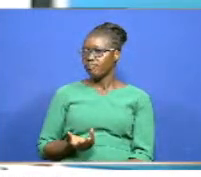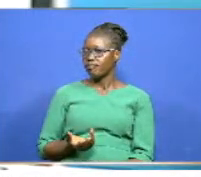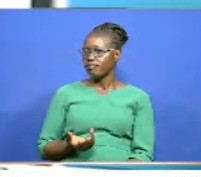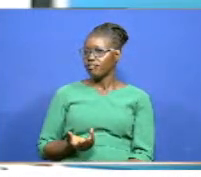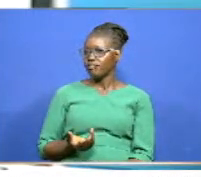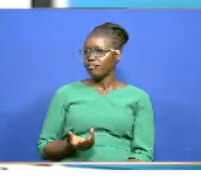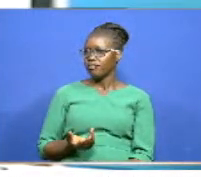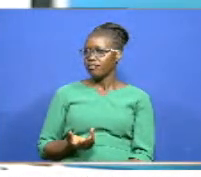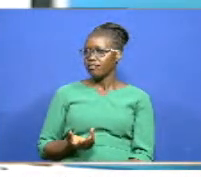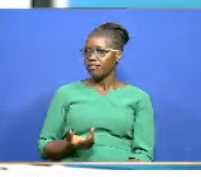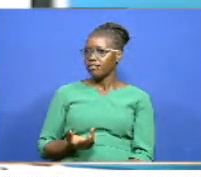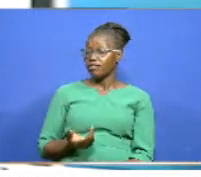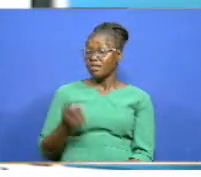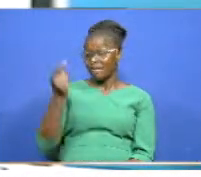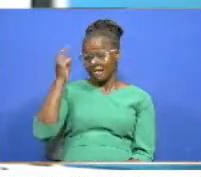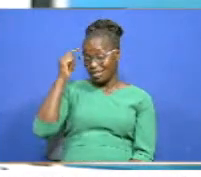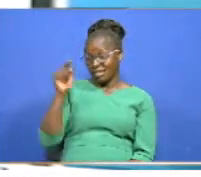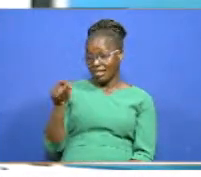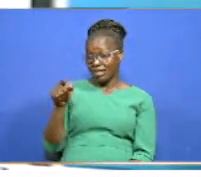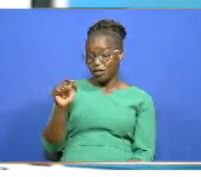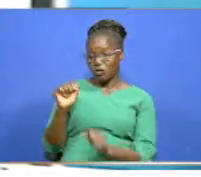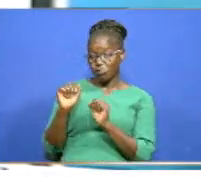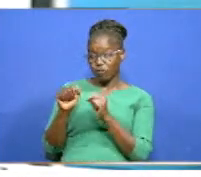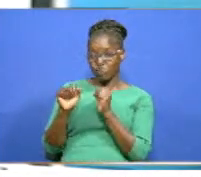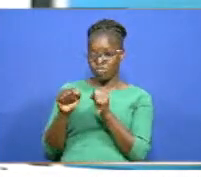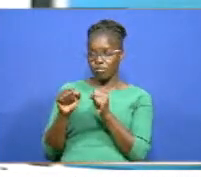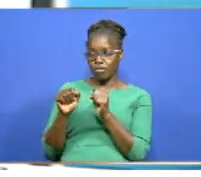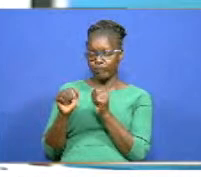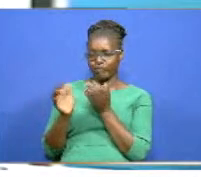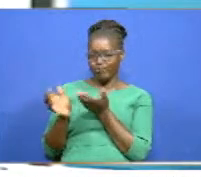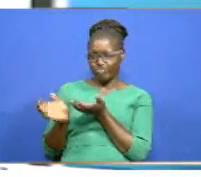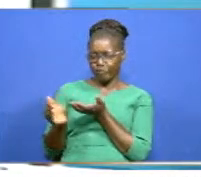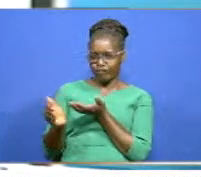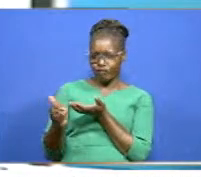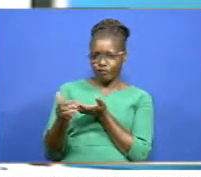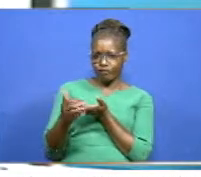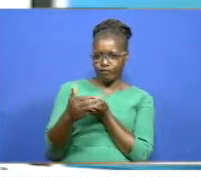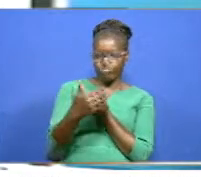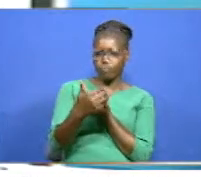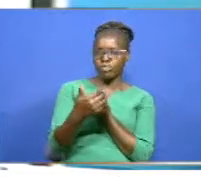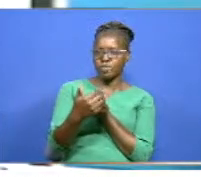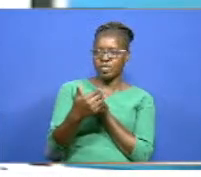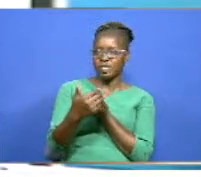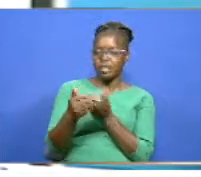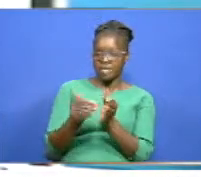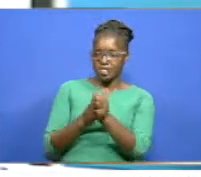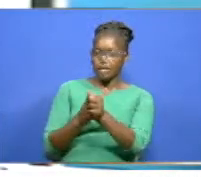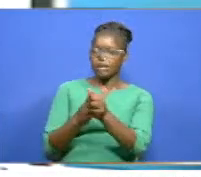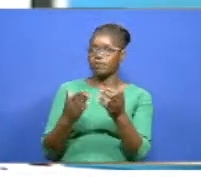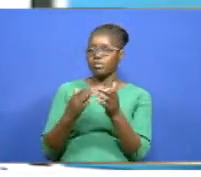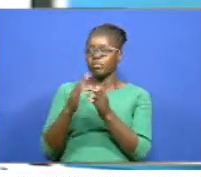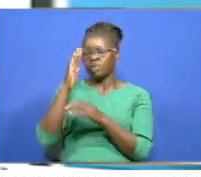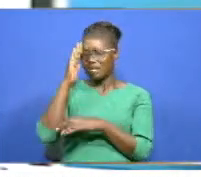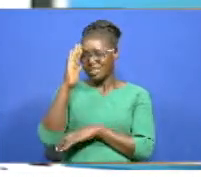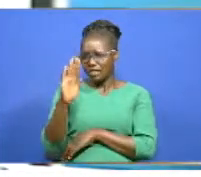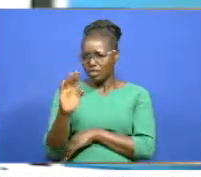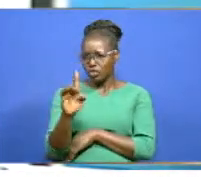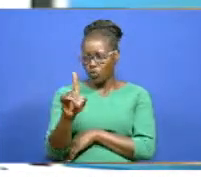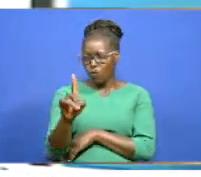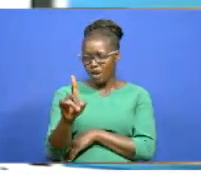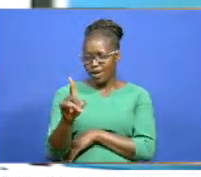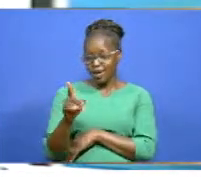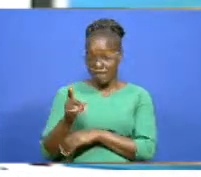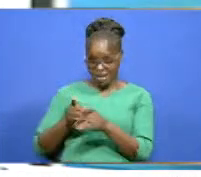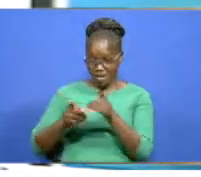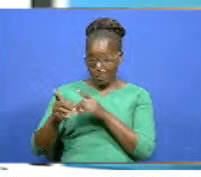that Marxist thinking is able to galvanize people into one direction. But then